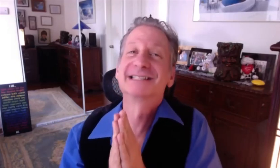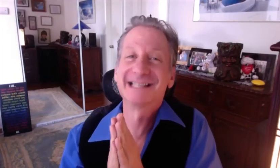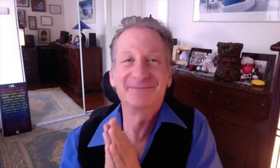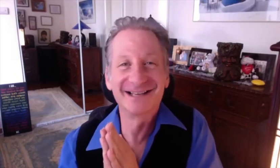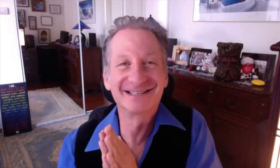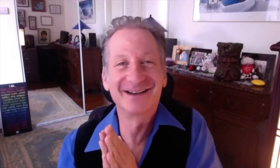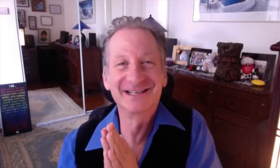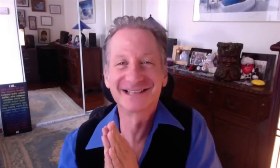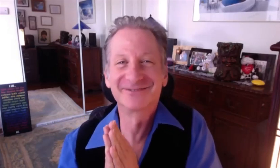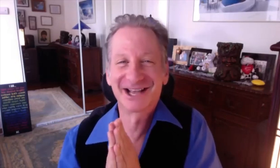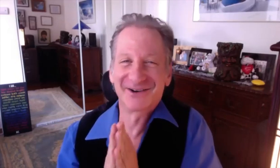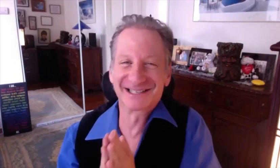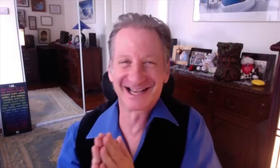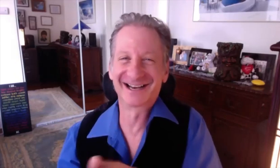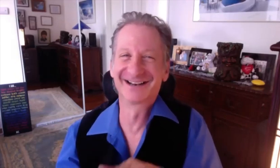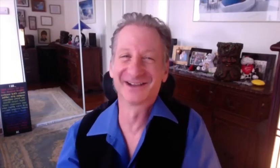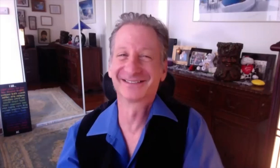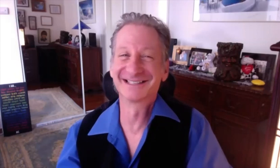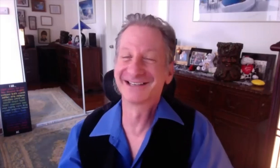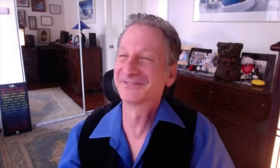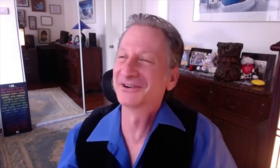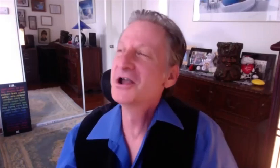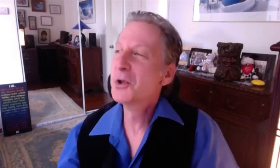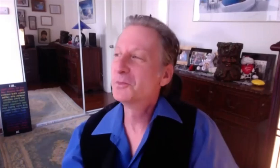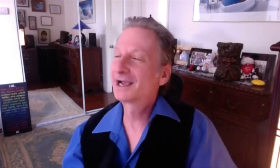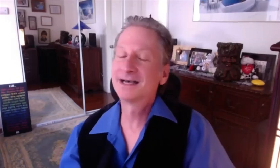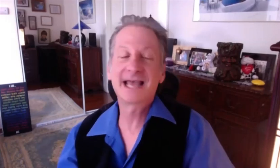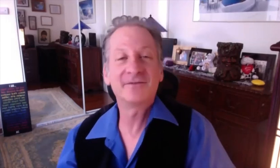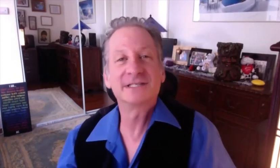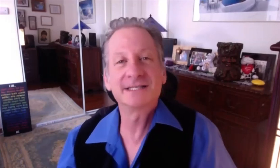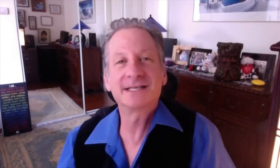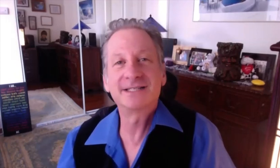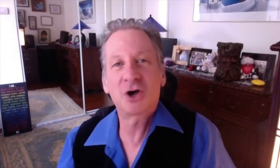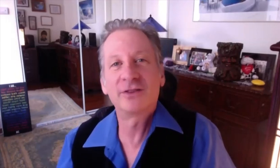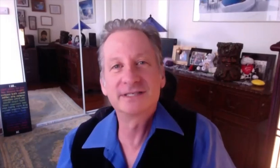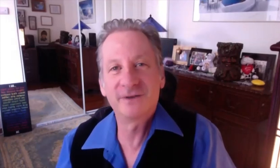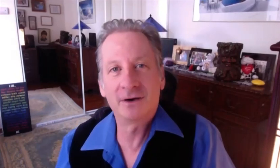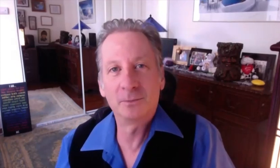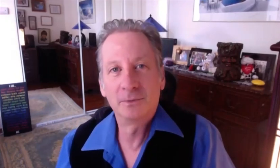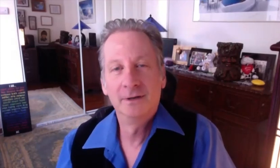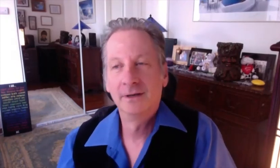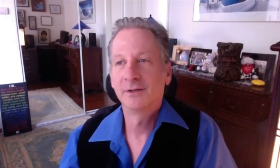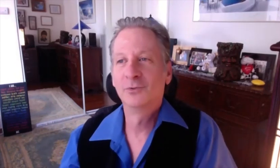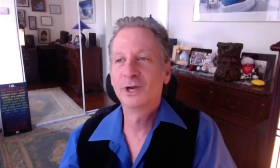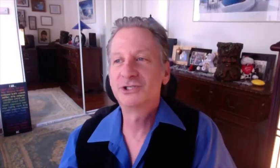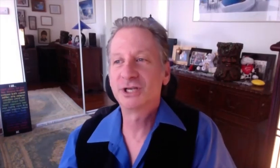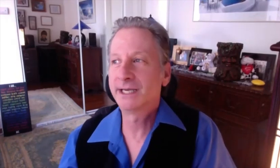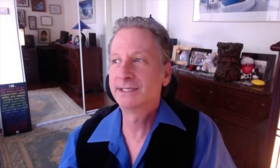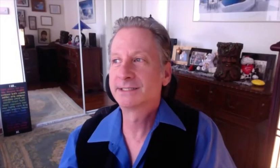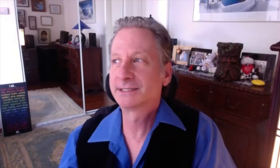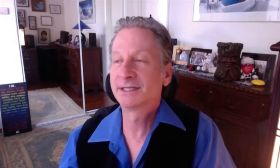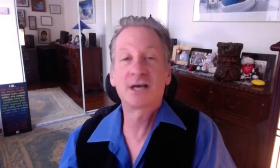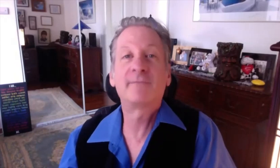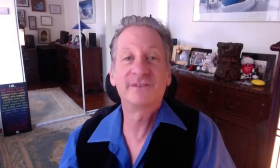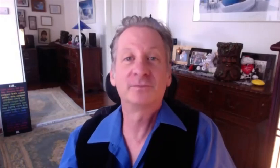I couldn't sleep last night because I was so excited about this interview, because ever since I saw this film, which